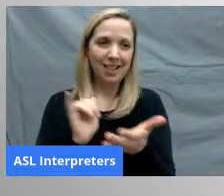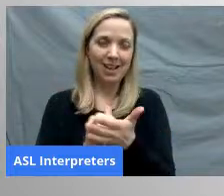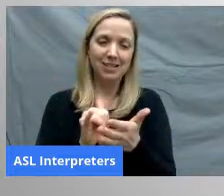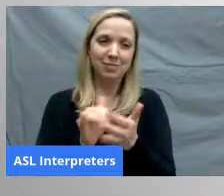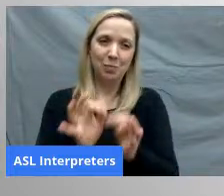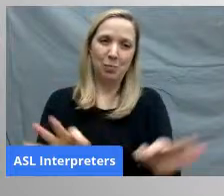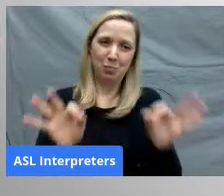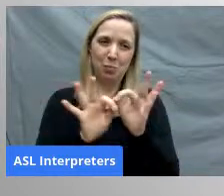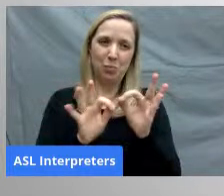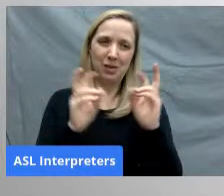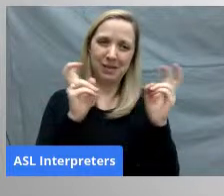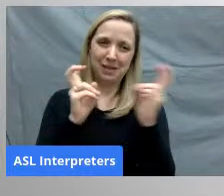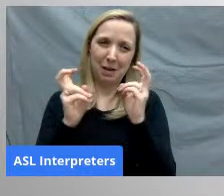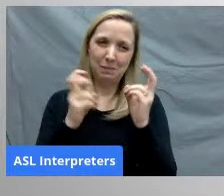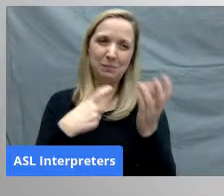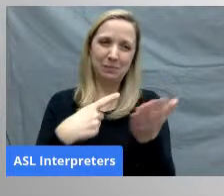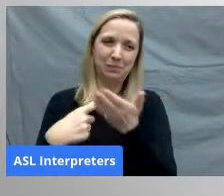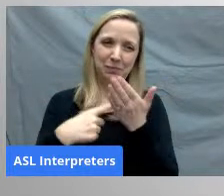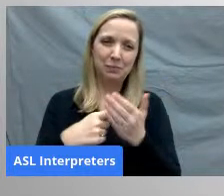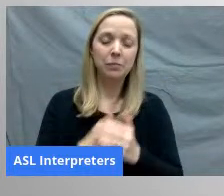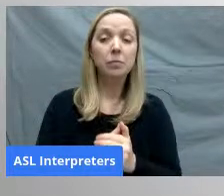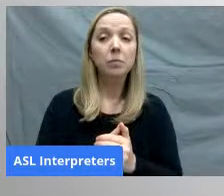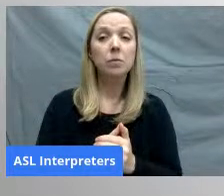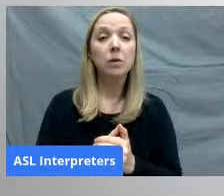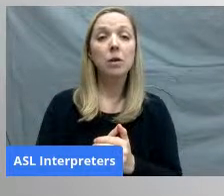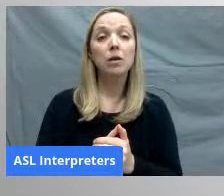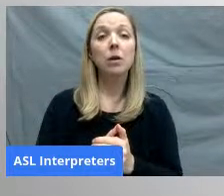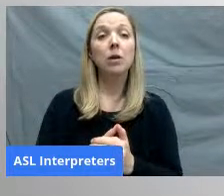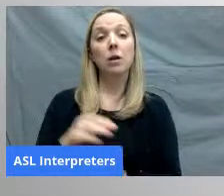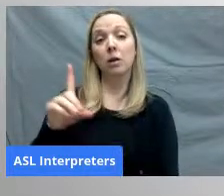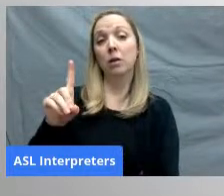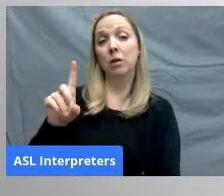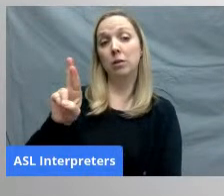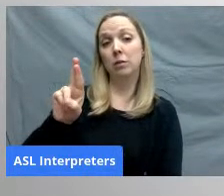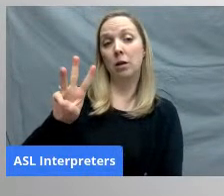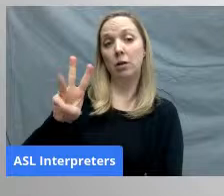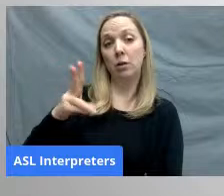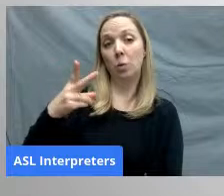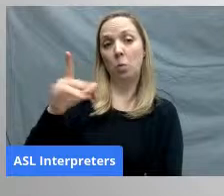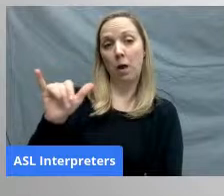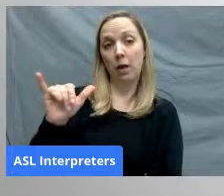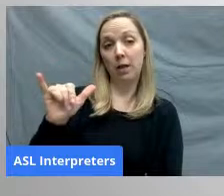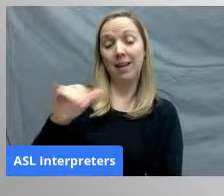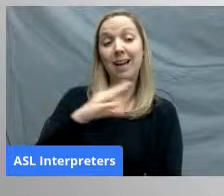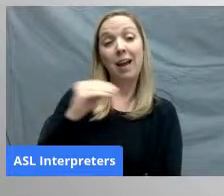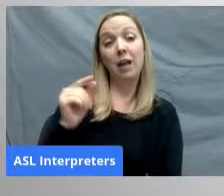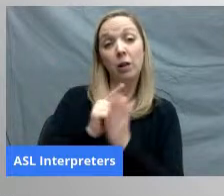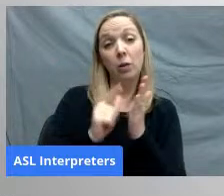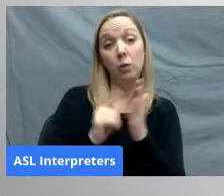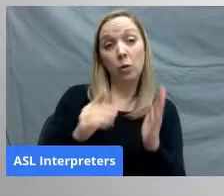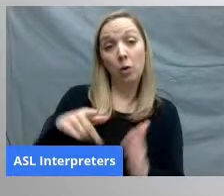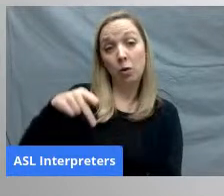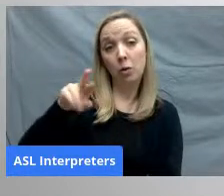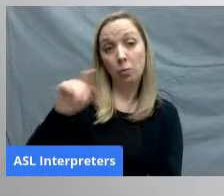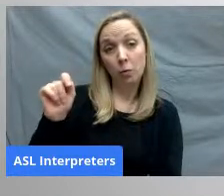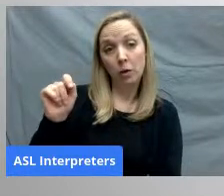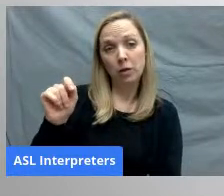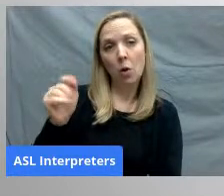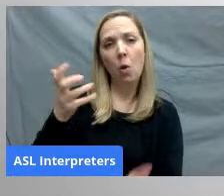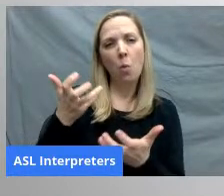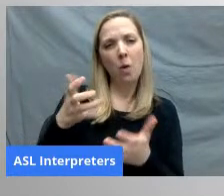Mostly Dr. Watley and Mr. Pruitt worked on this one to include more aspects of the law,